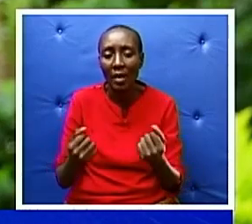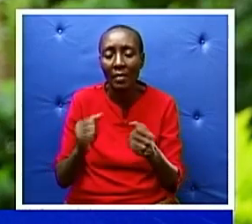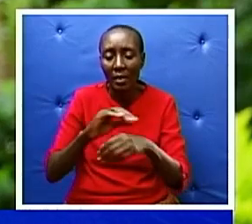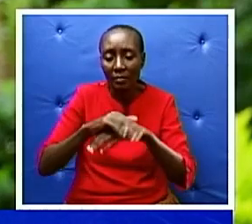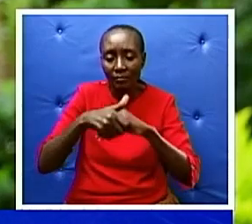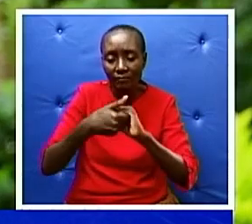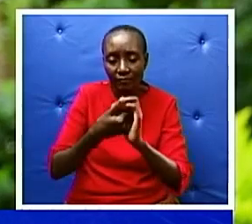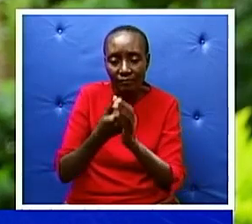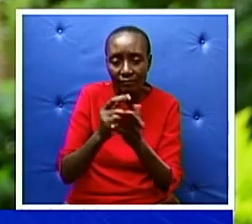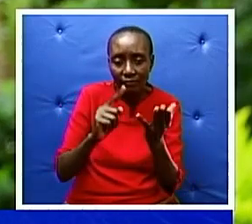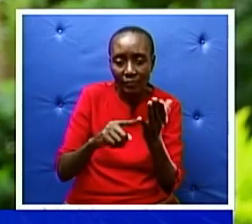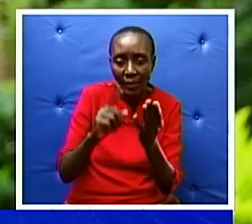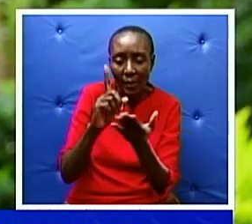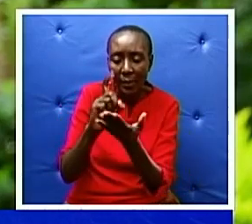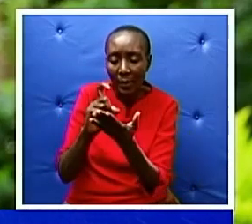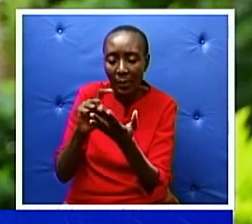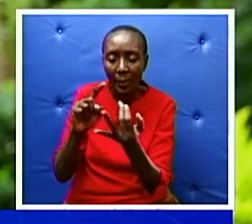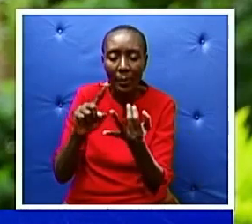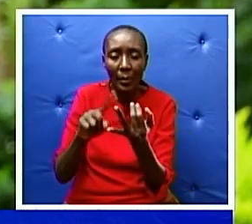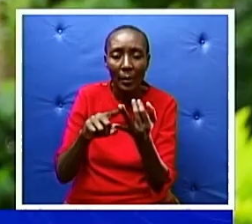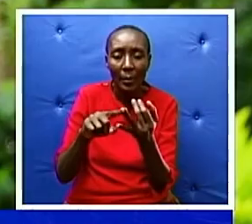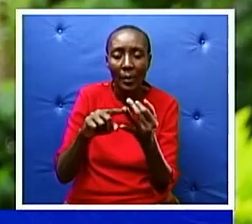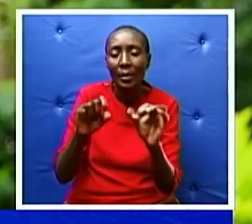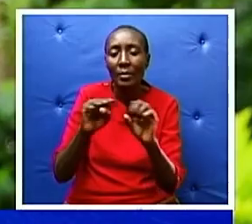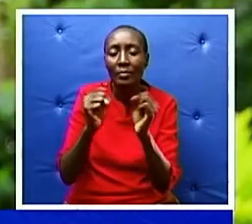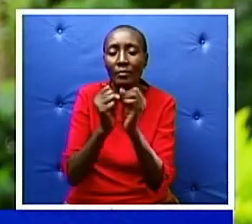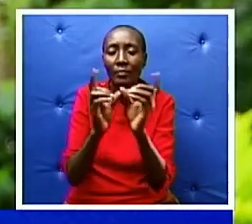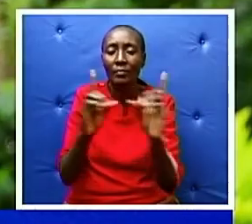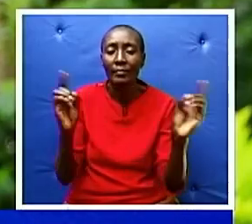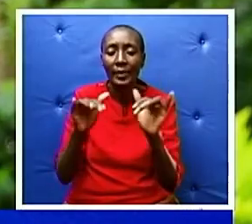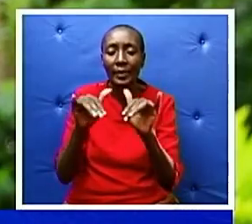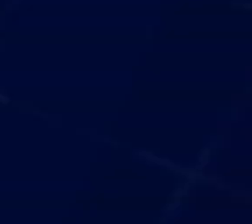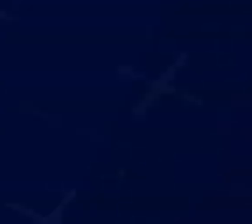hands, sanitize, keep a safe distance, don't go too far.